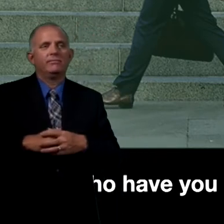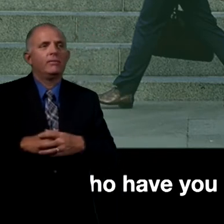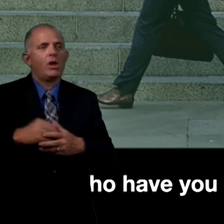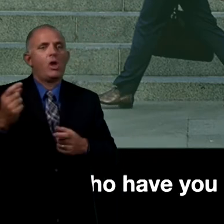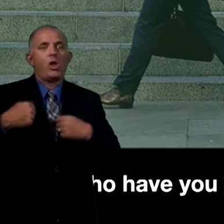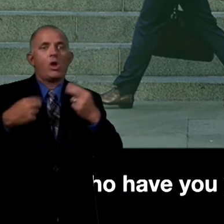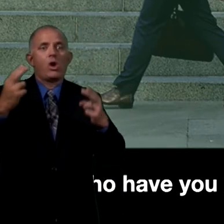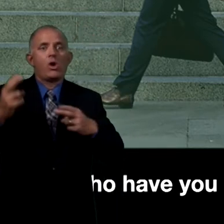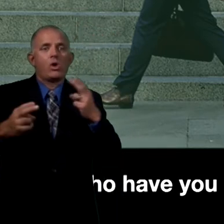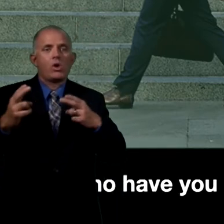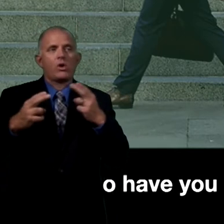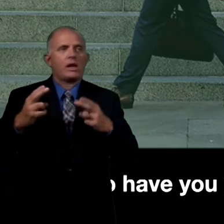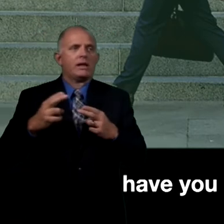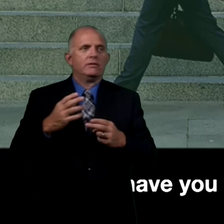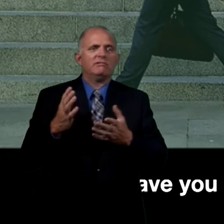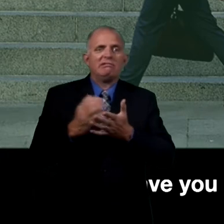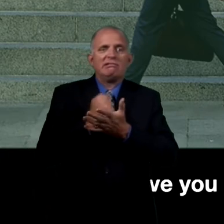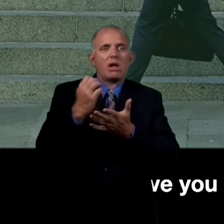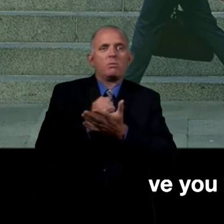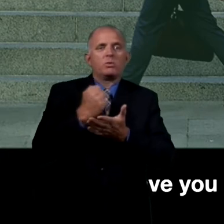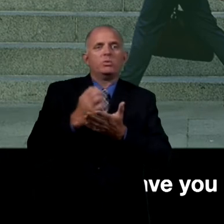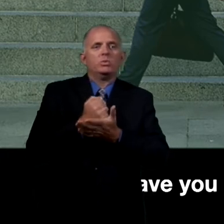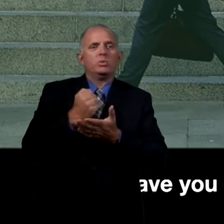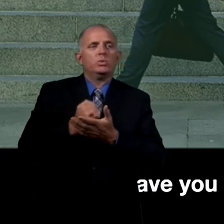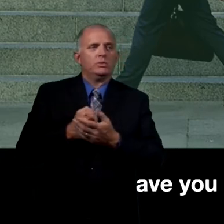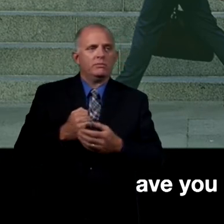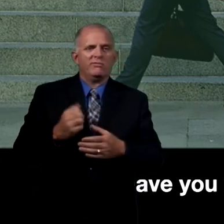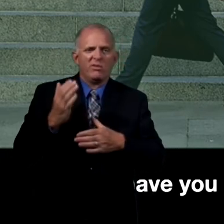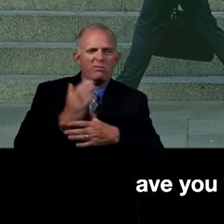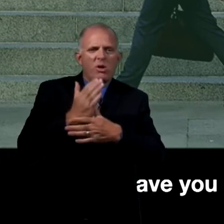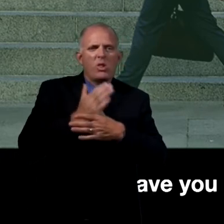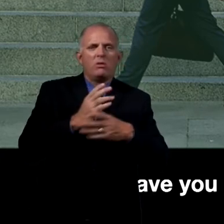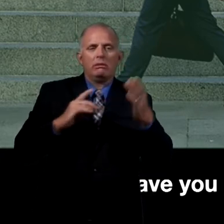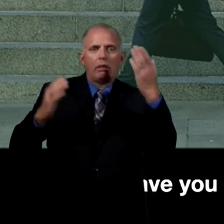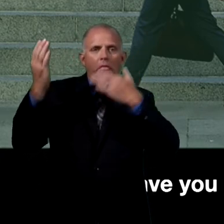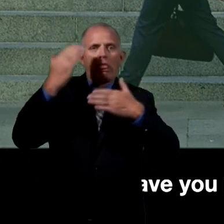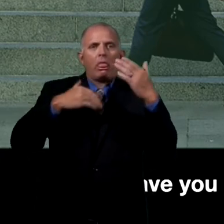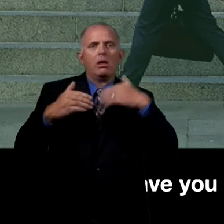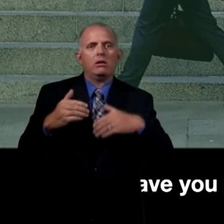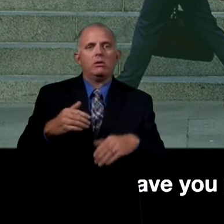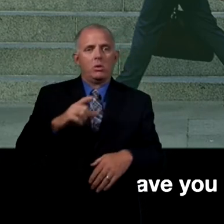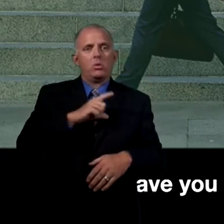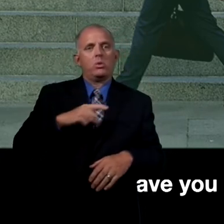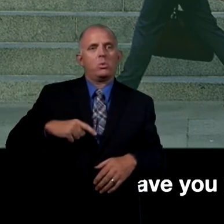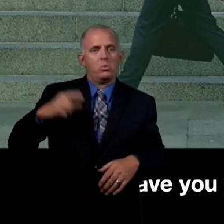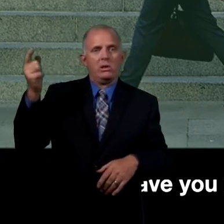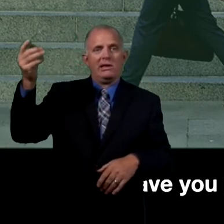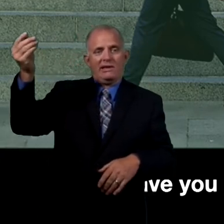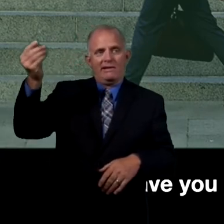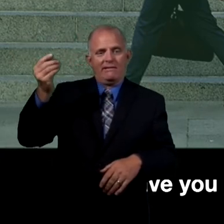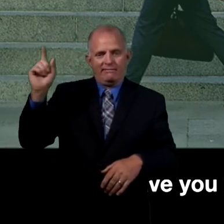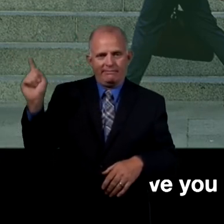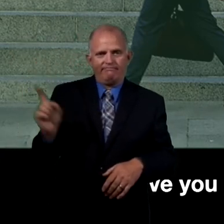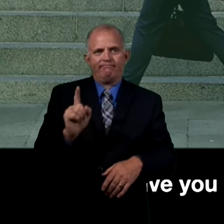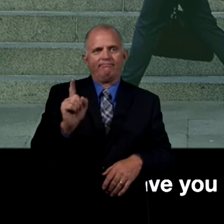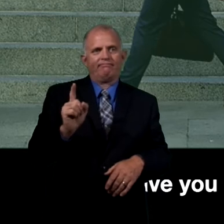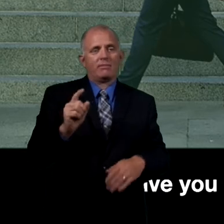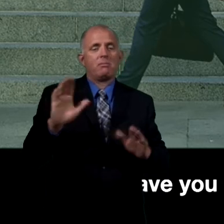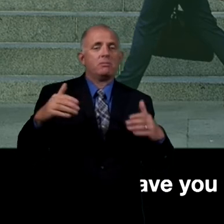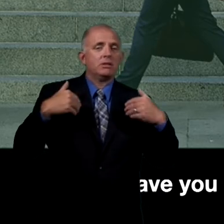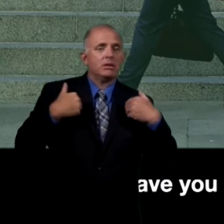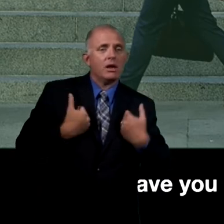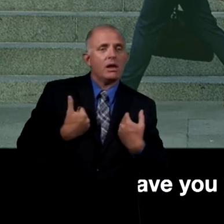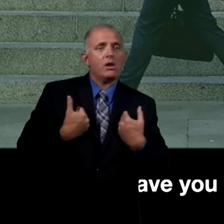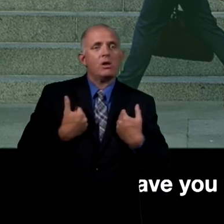by opportunities and interruptions the Lord put in my life because I'm too tired, because I'm